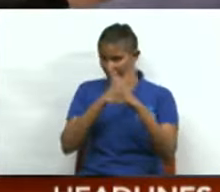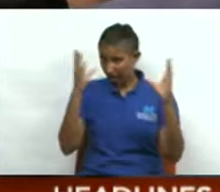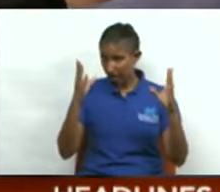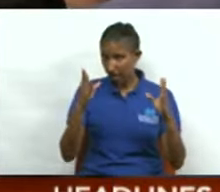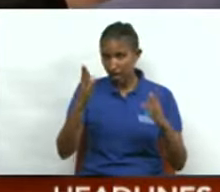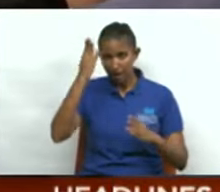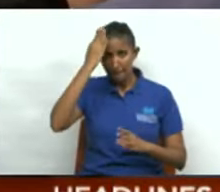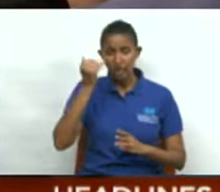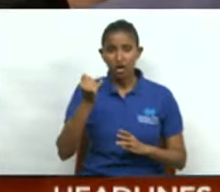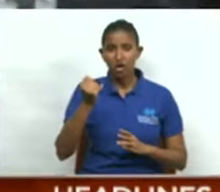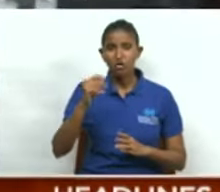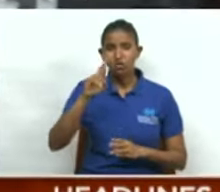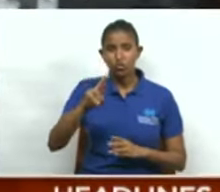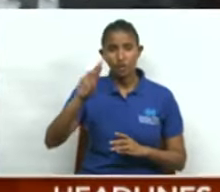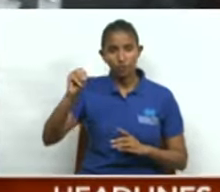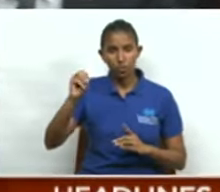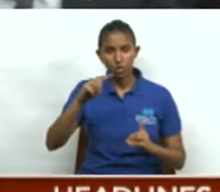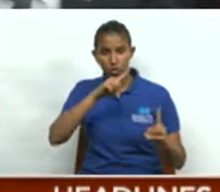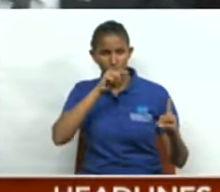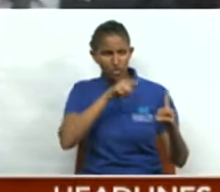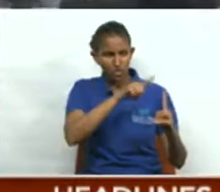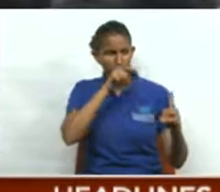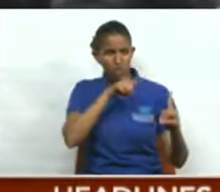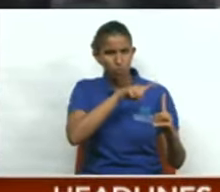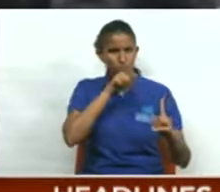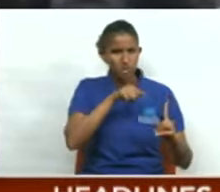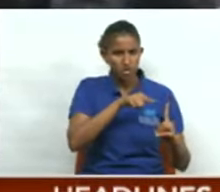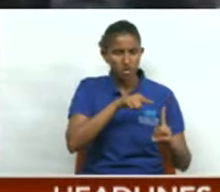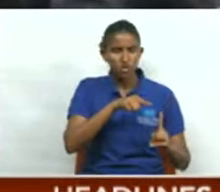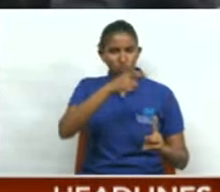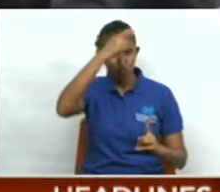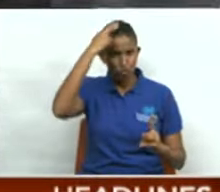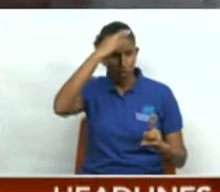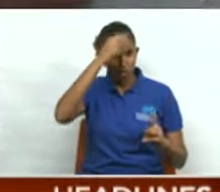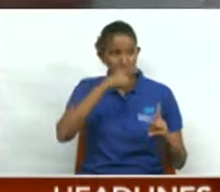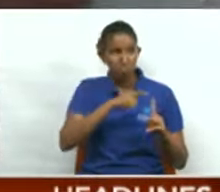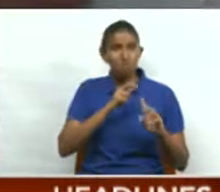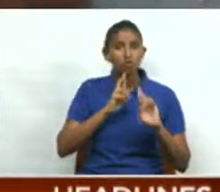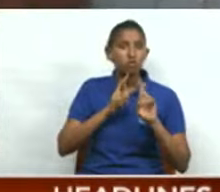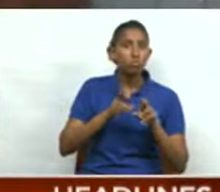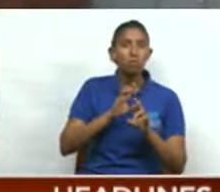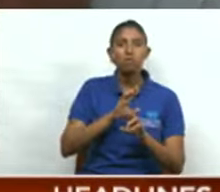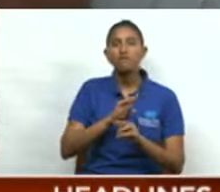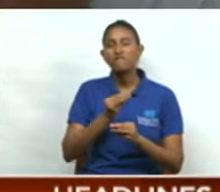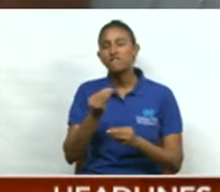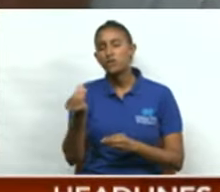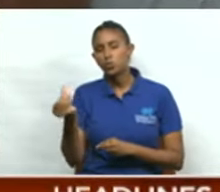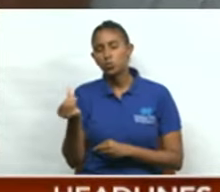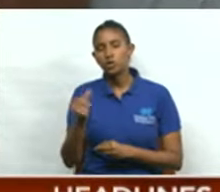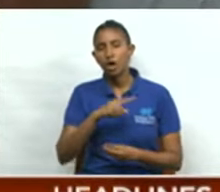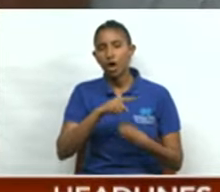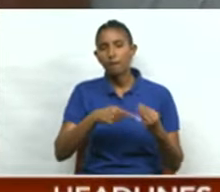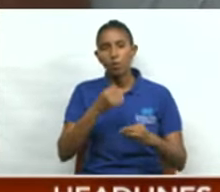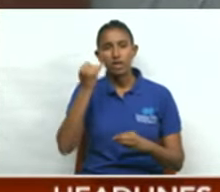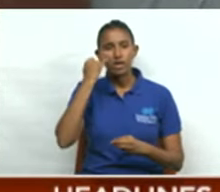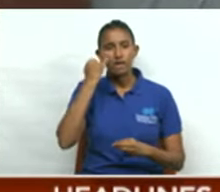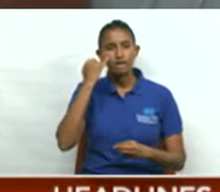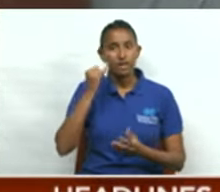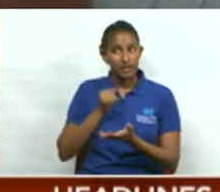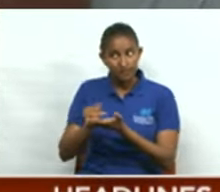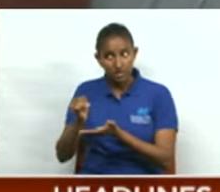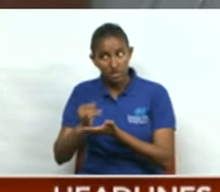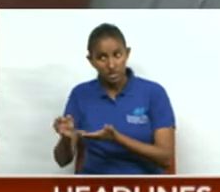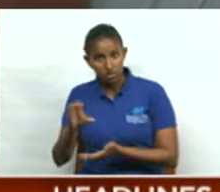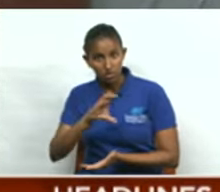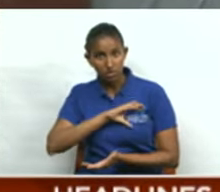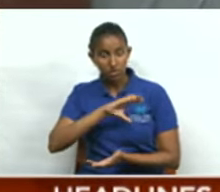Munilal's questions asking if Best was the subject of a police investigation. I'm not prepared to discuss confidential police work